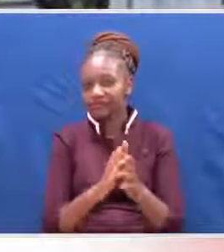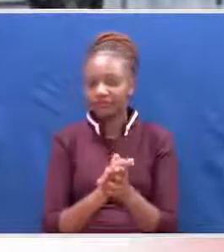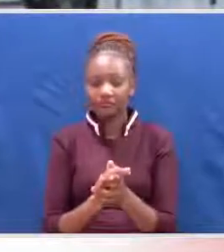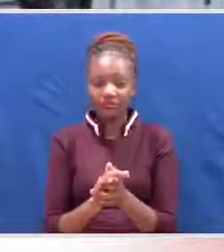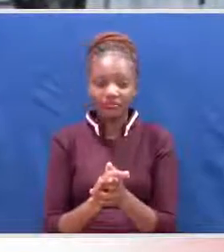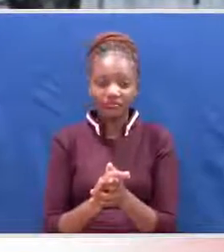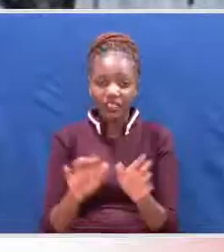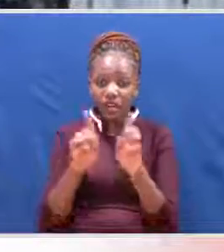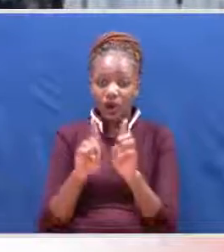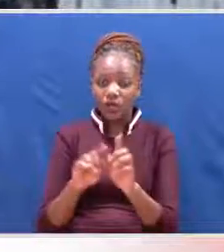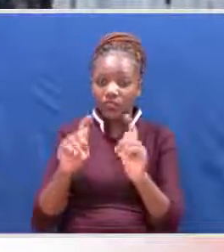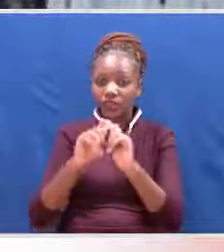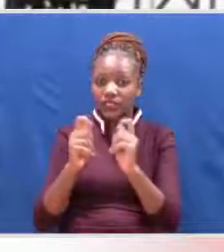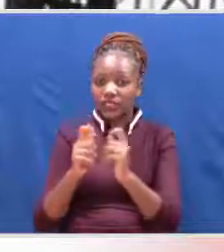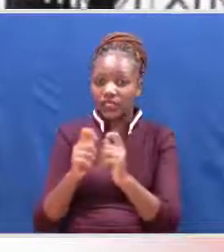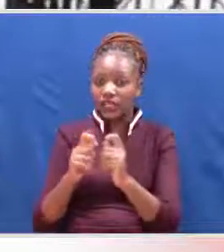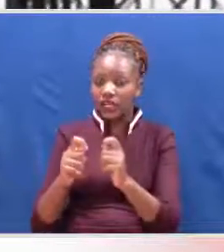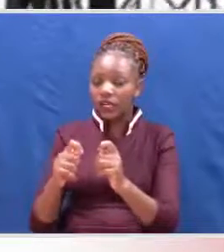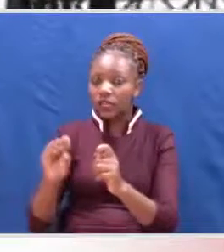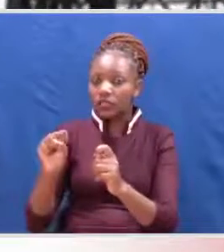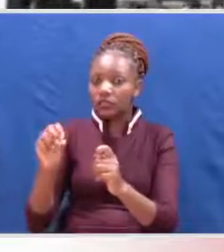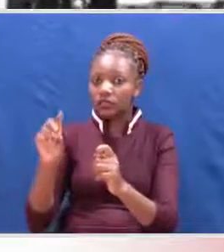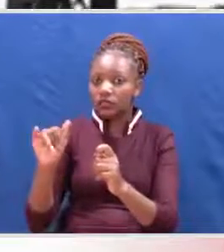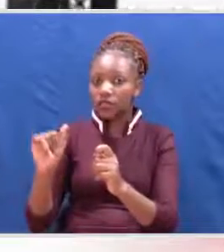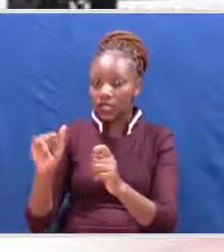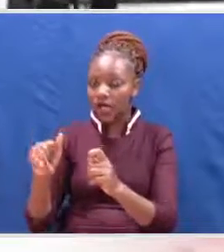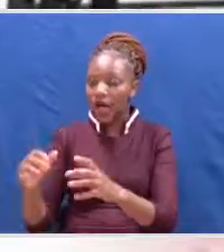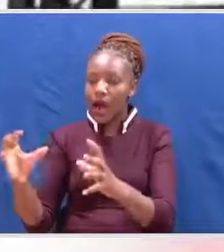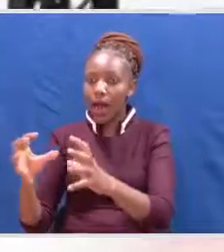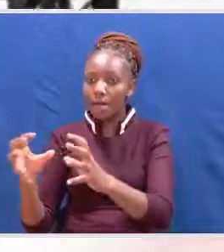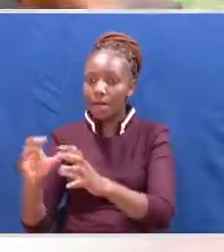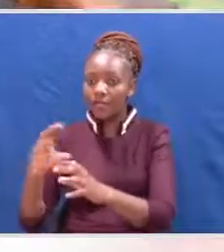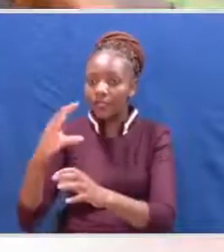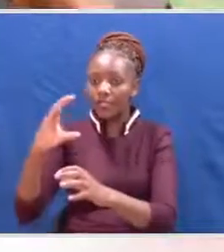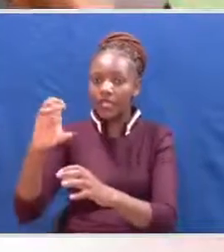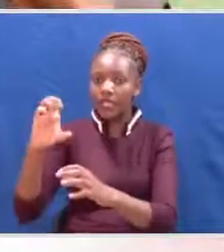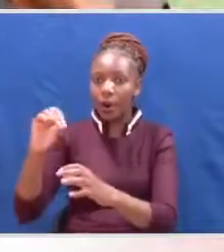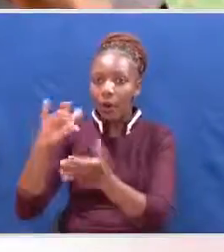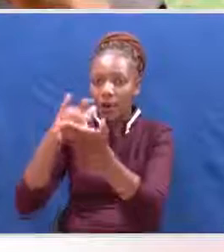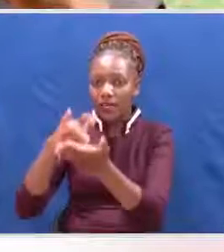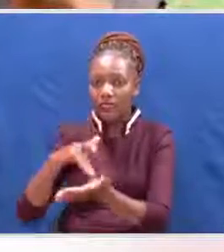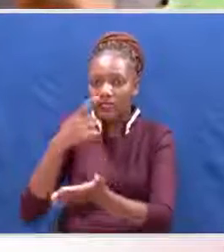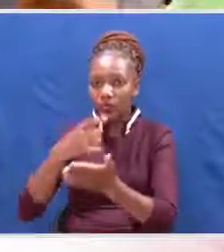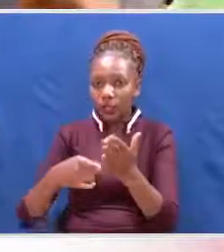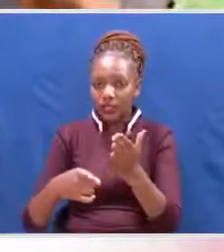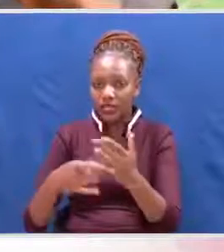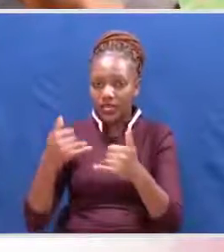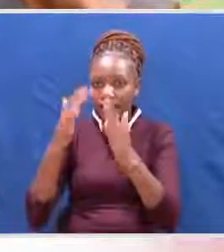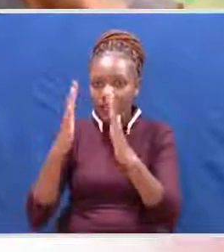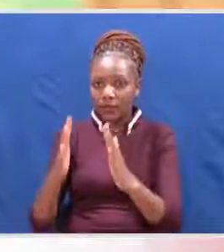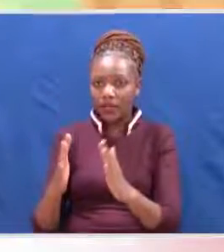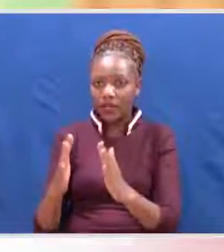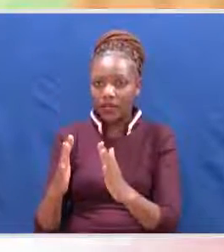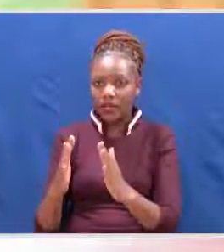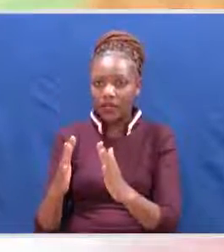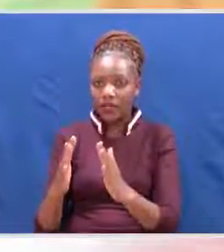Surprisingly, Sony Sugar Company Chief Executive Officer Boniface Odhiambo insists the striker was not only